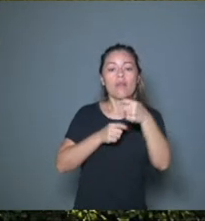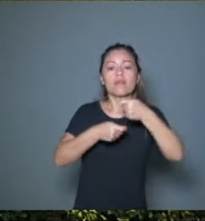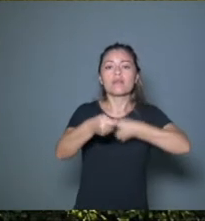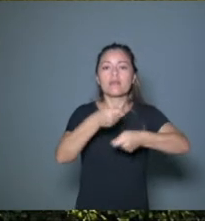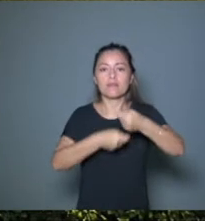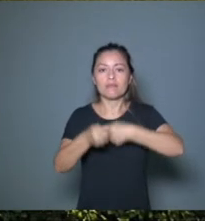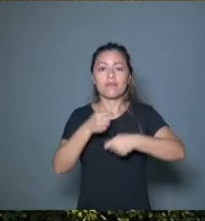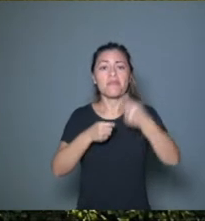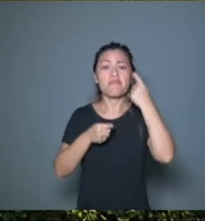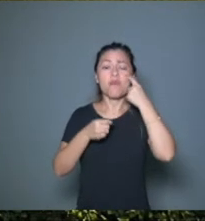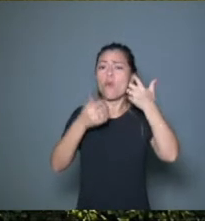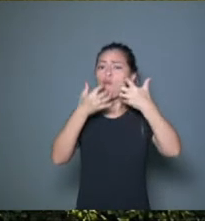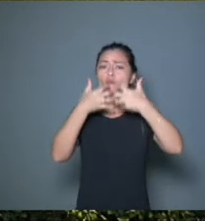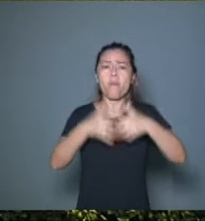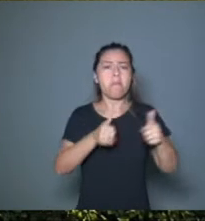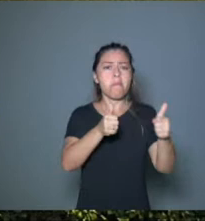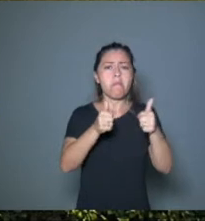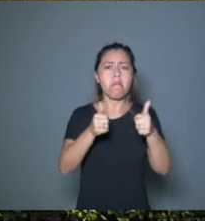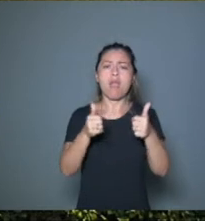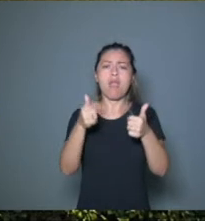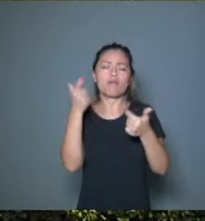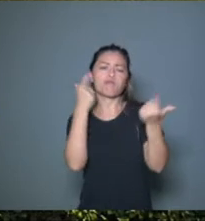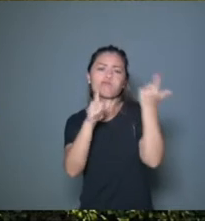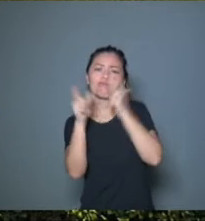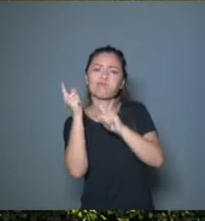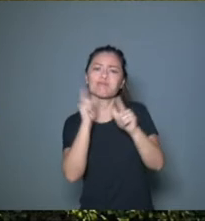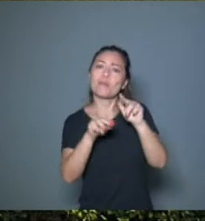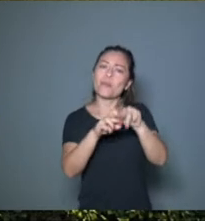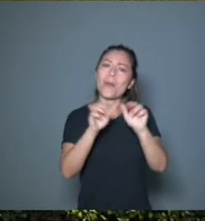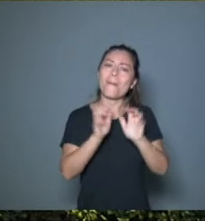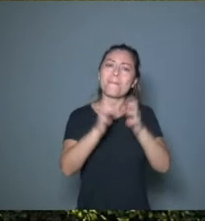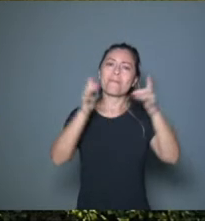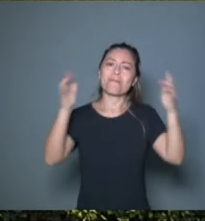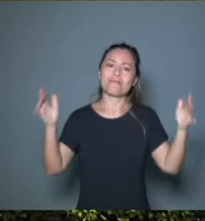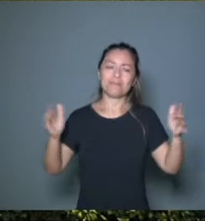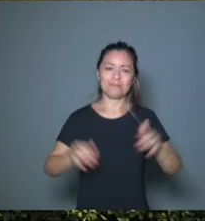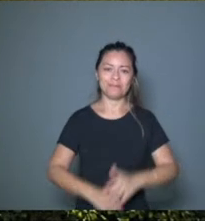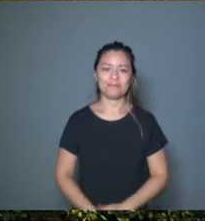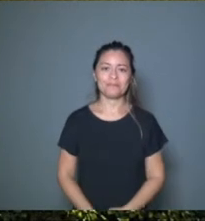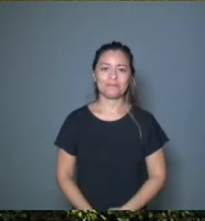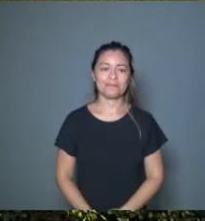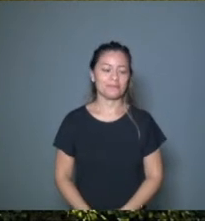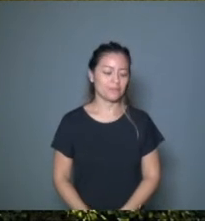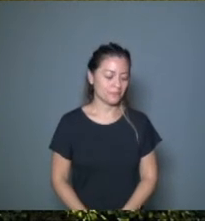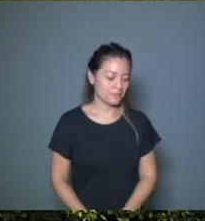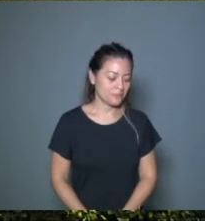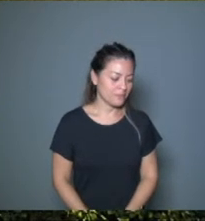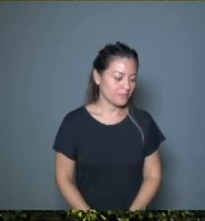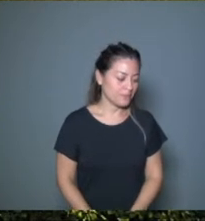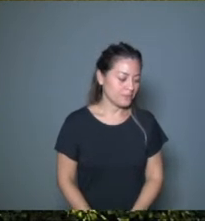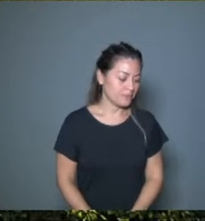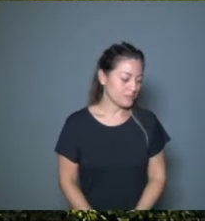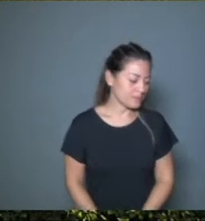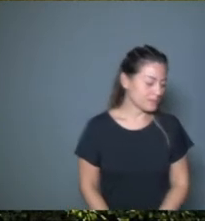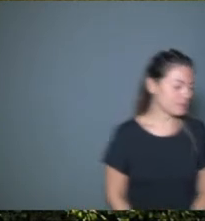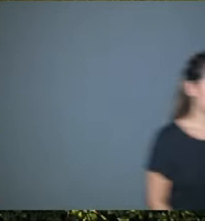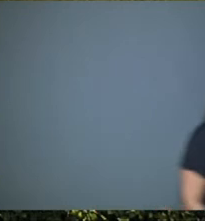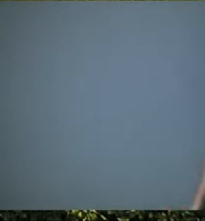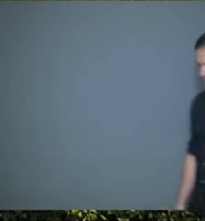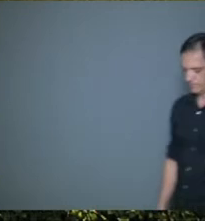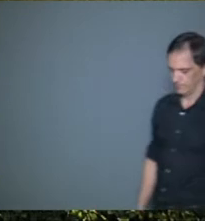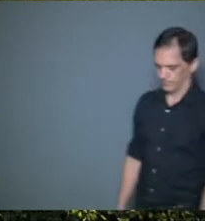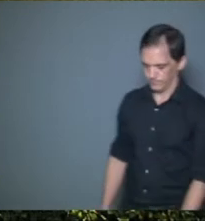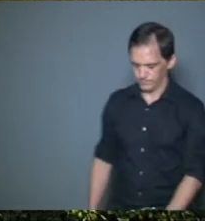So this is the model that we've designed, and we think it's been very successful, so much so that we've been increasing the number of